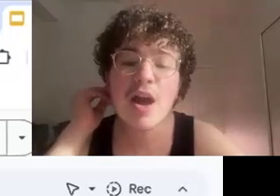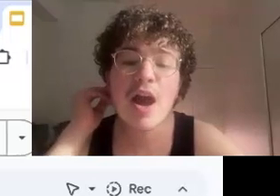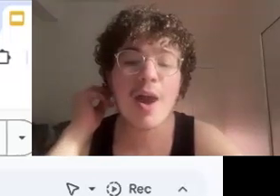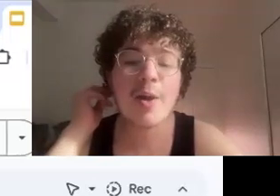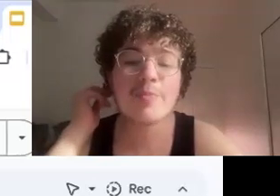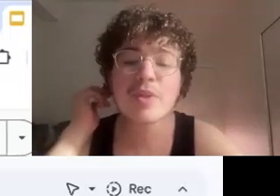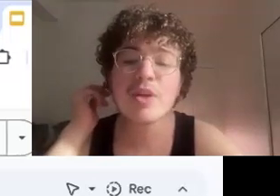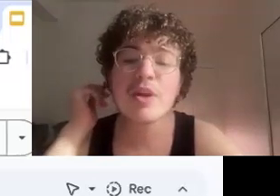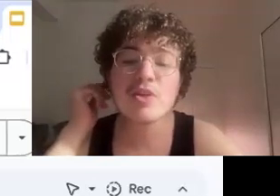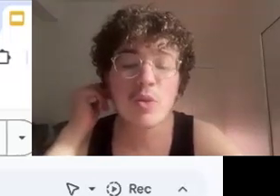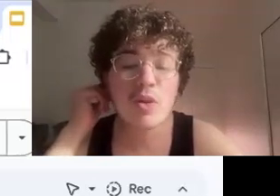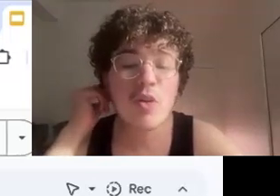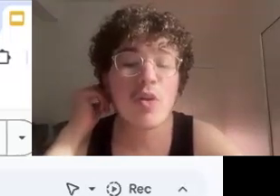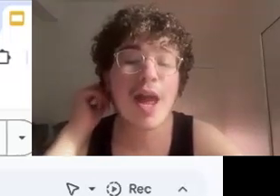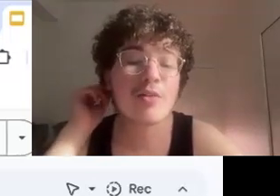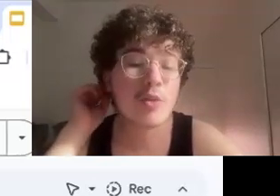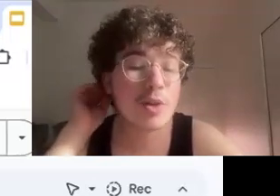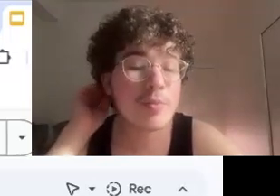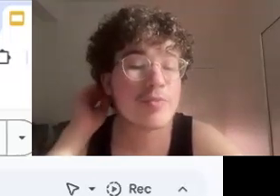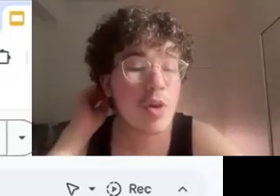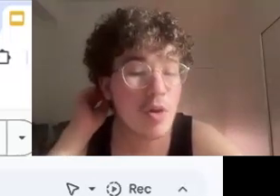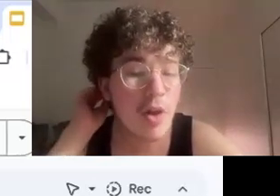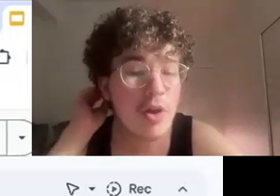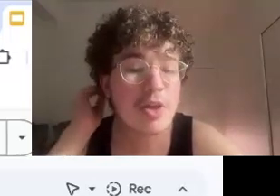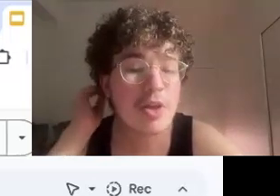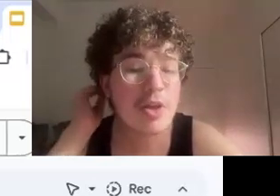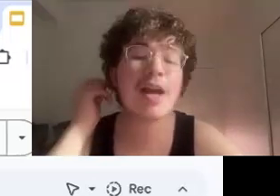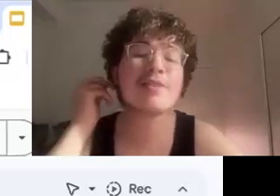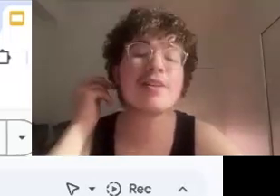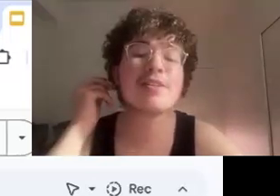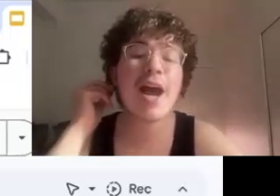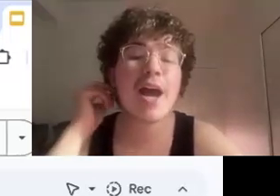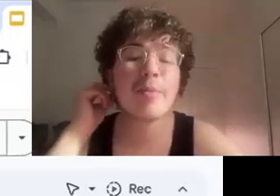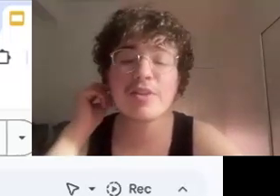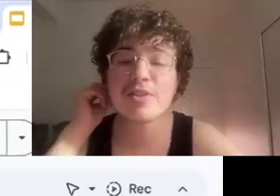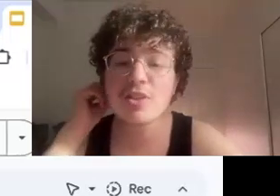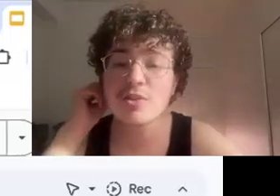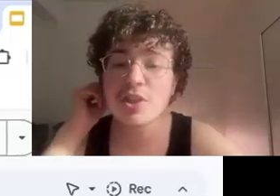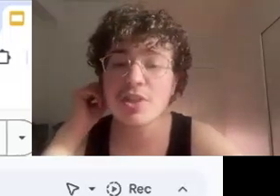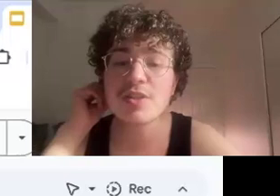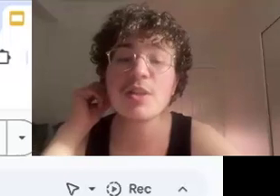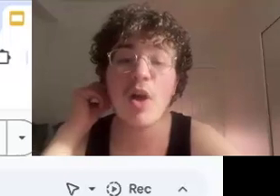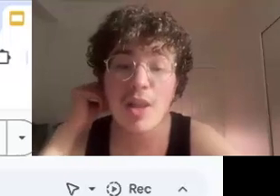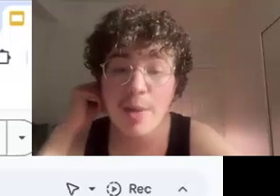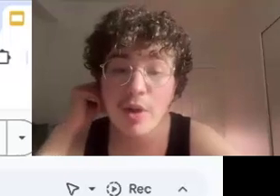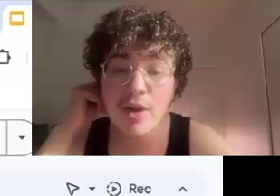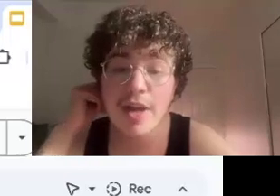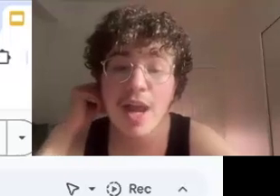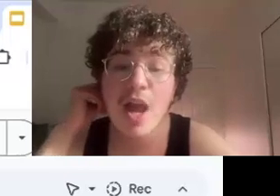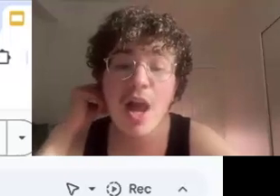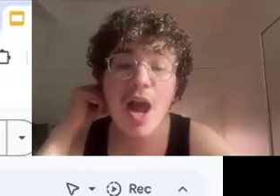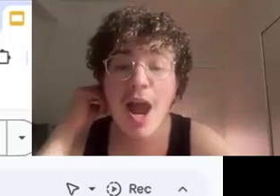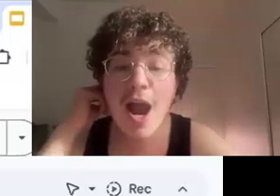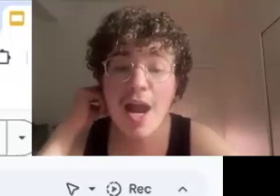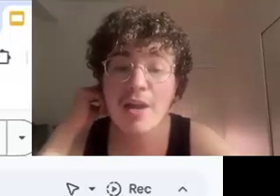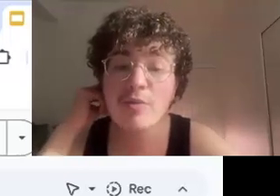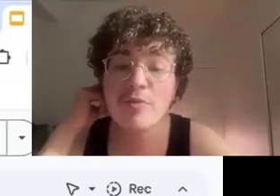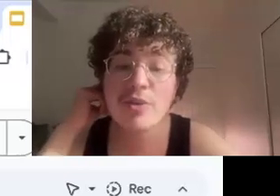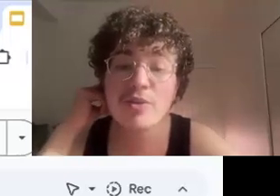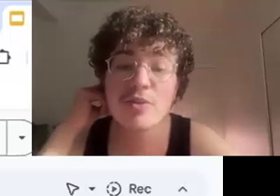psychiatric facilities, a relatively little known chapter of the state's history. Ruben, And this, Ruben, hello? this is